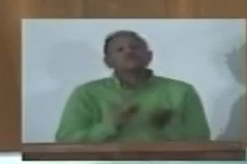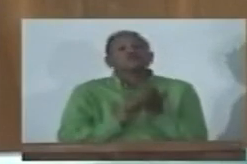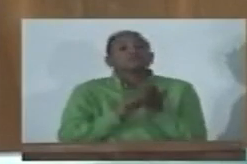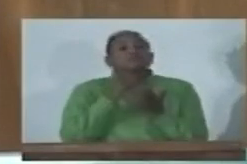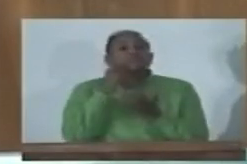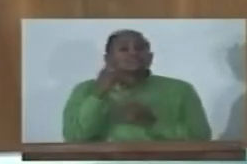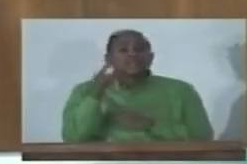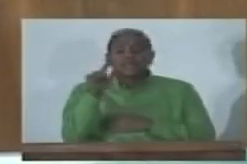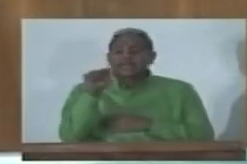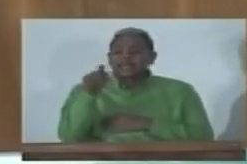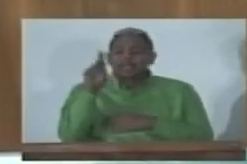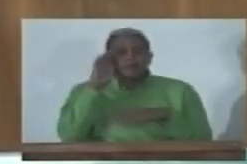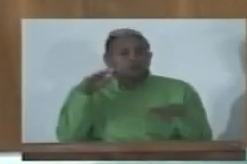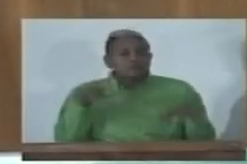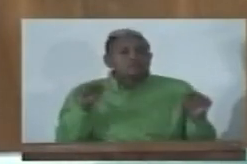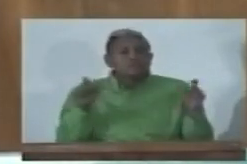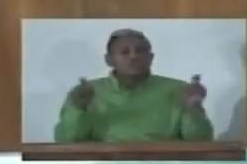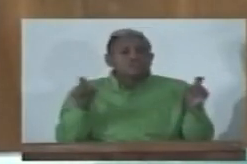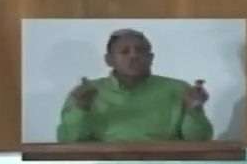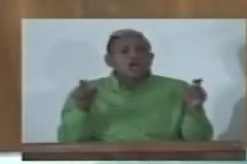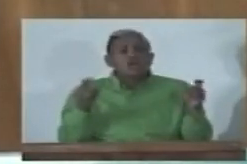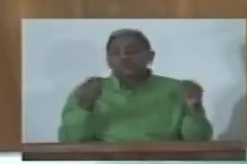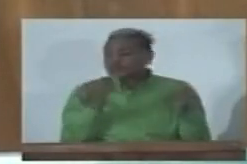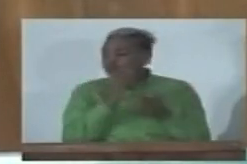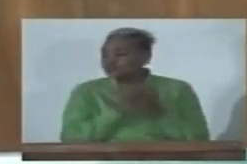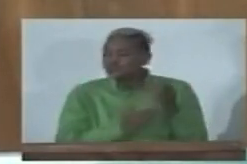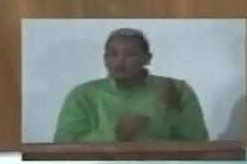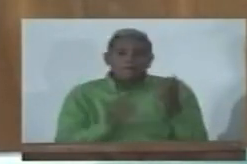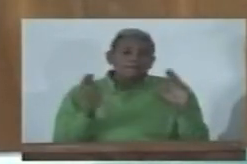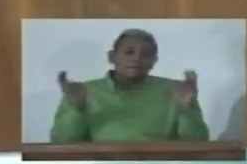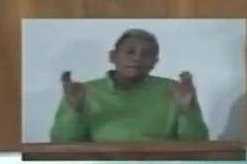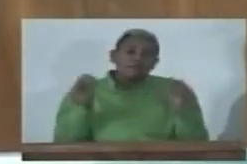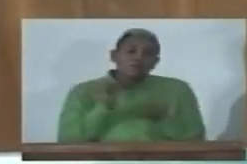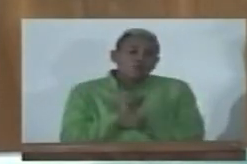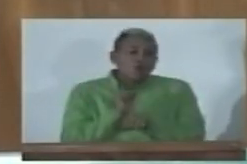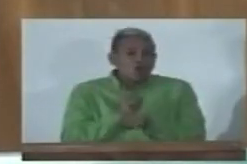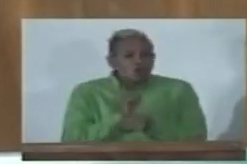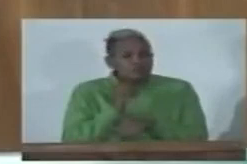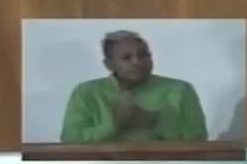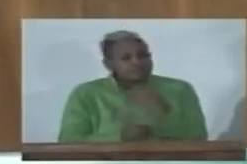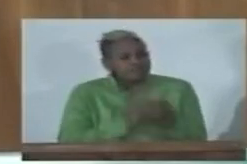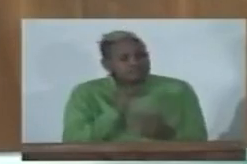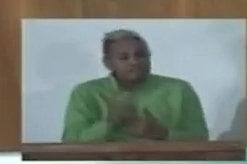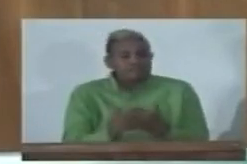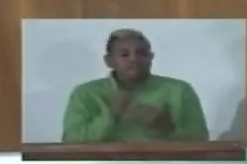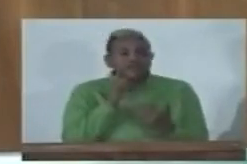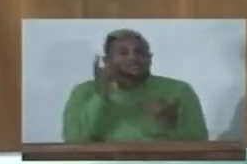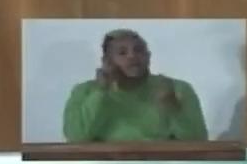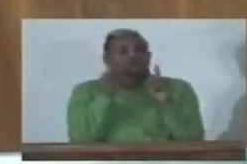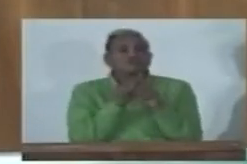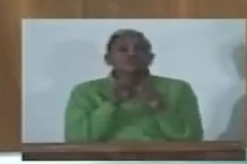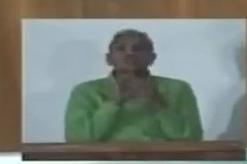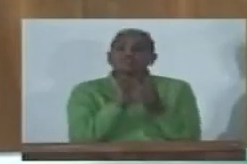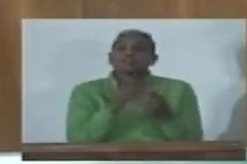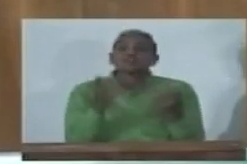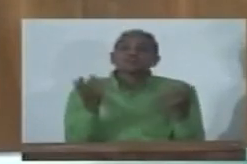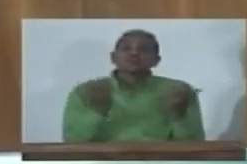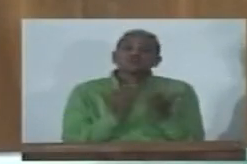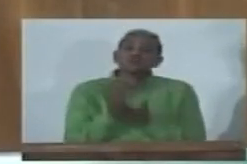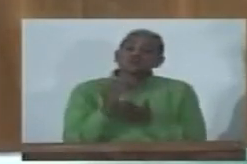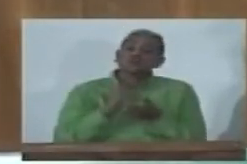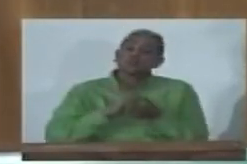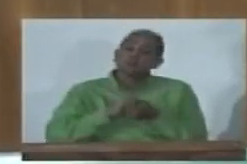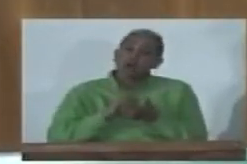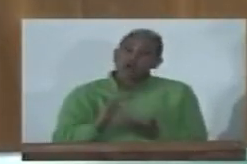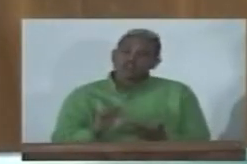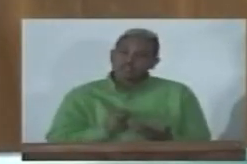of undertaking certain capital works as agreed upon by the partners. And